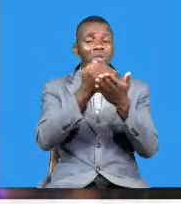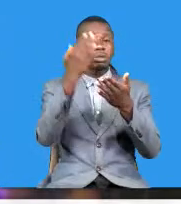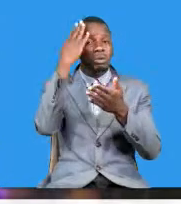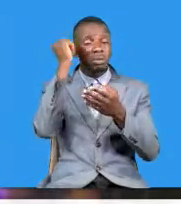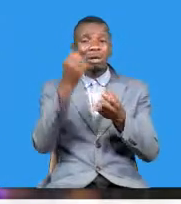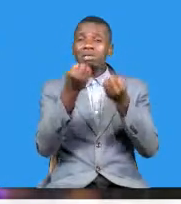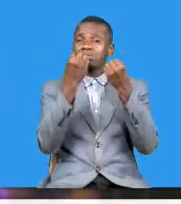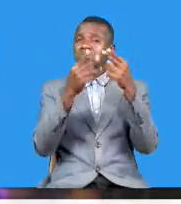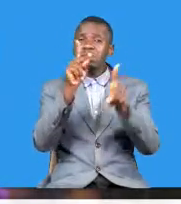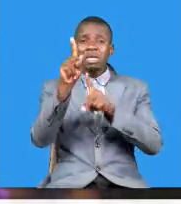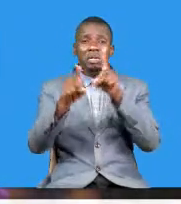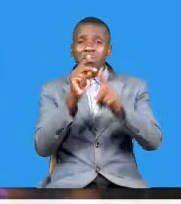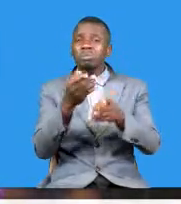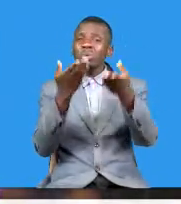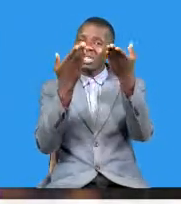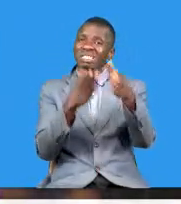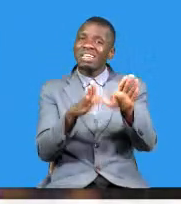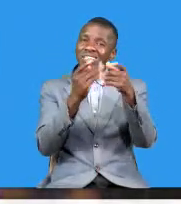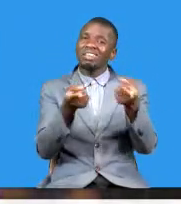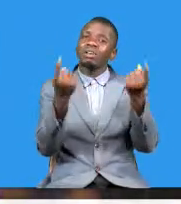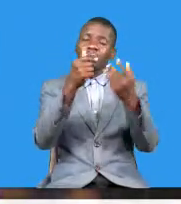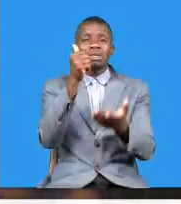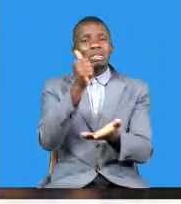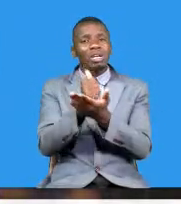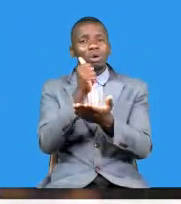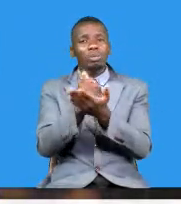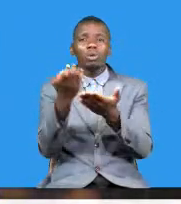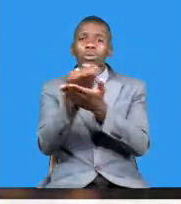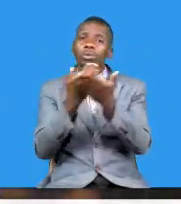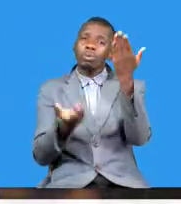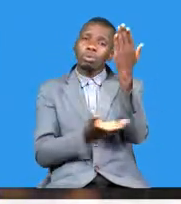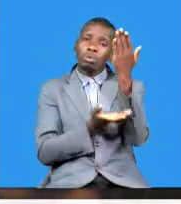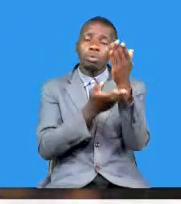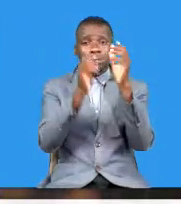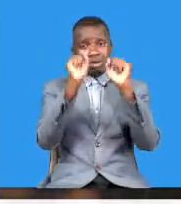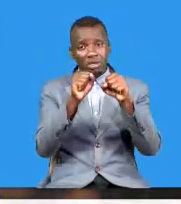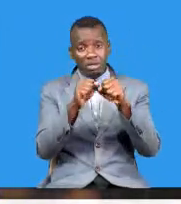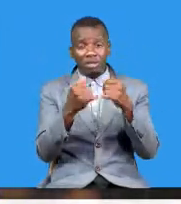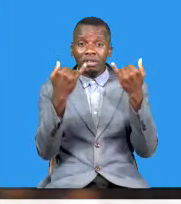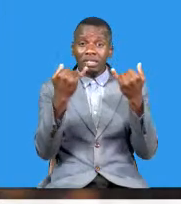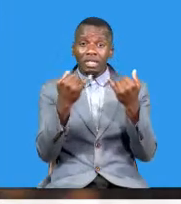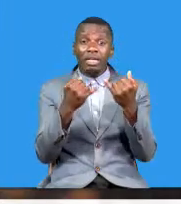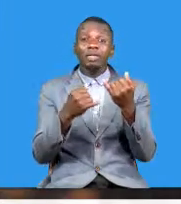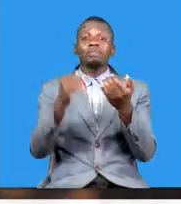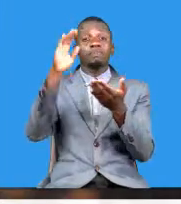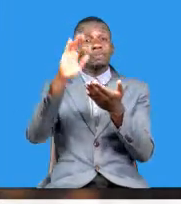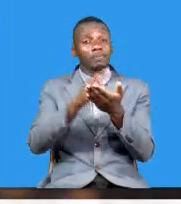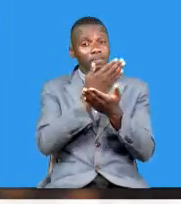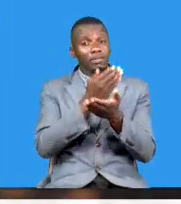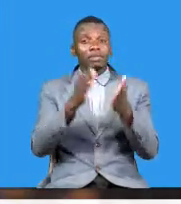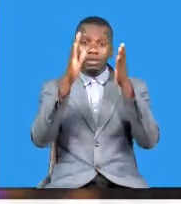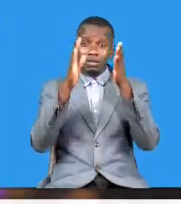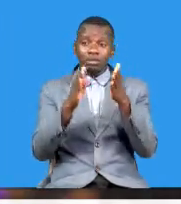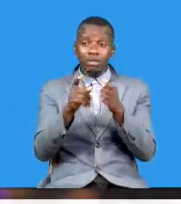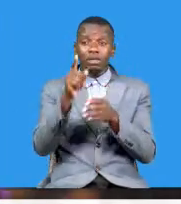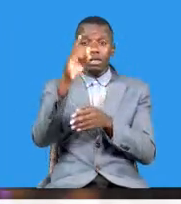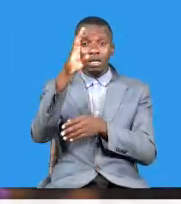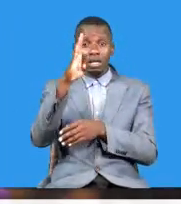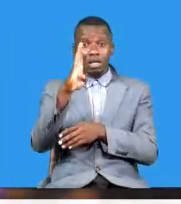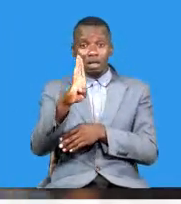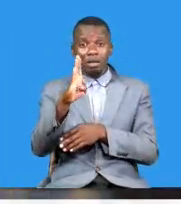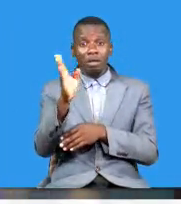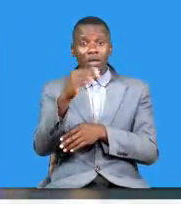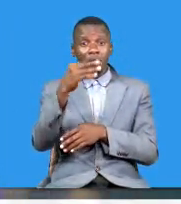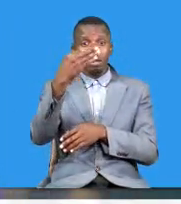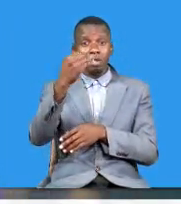helped improve the economy of the country. And musician Brian Wembia, popularly known as B-Flow,